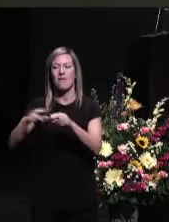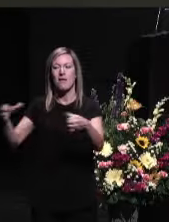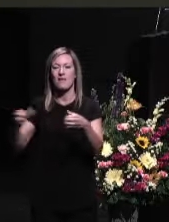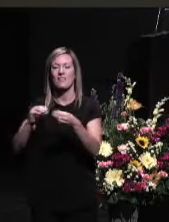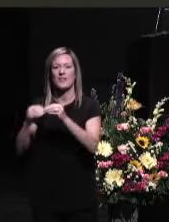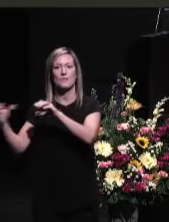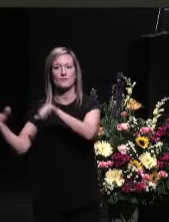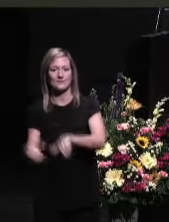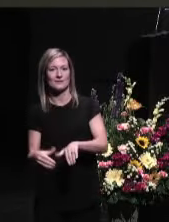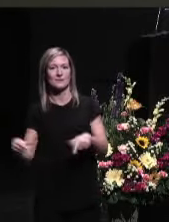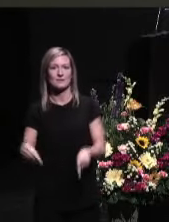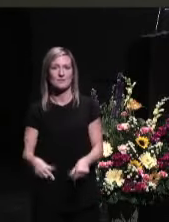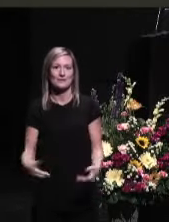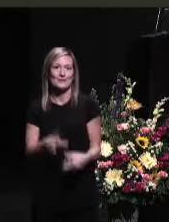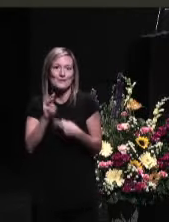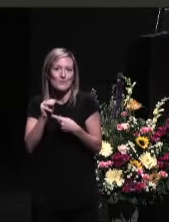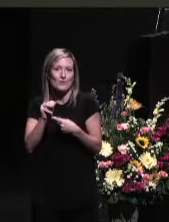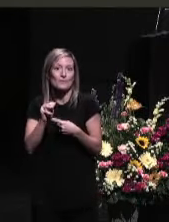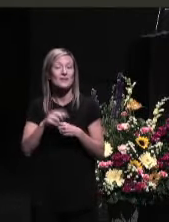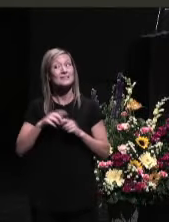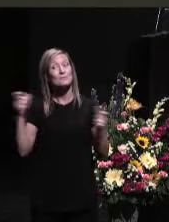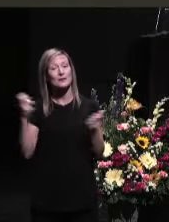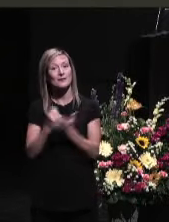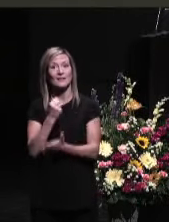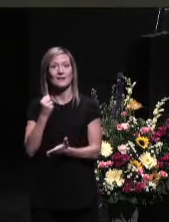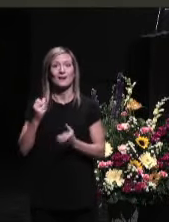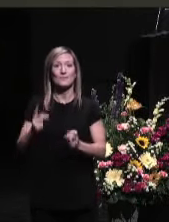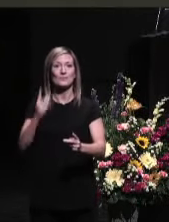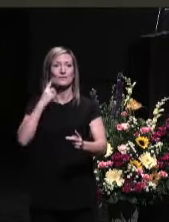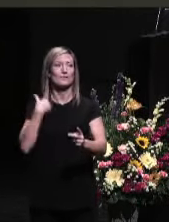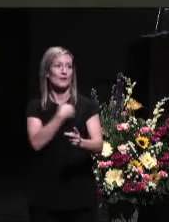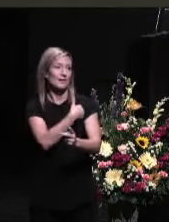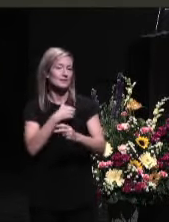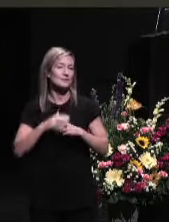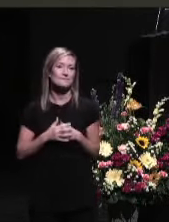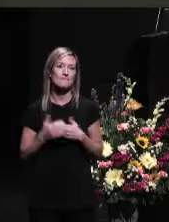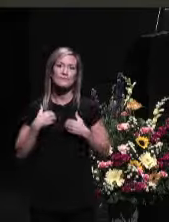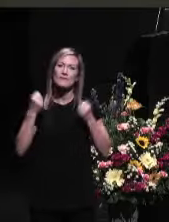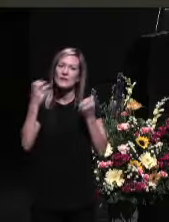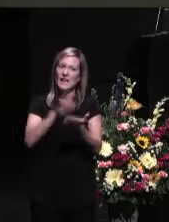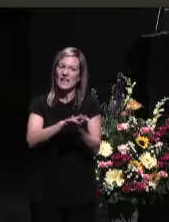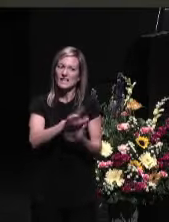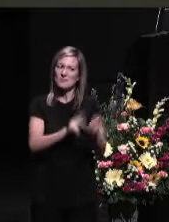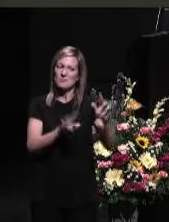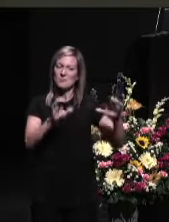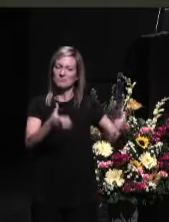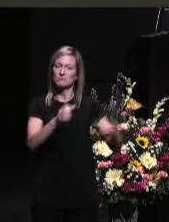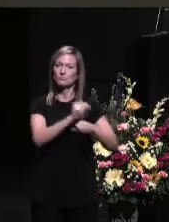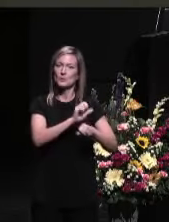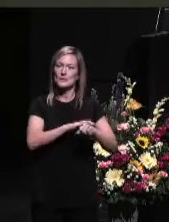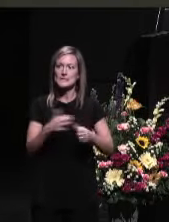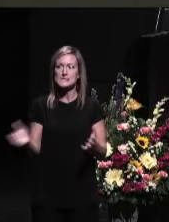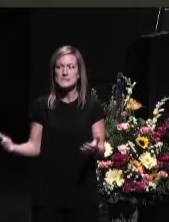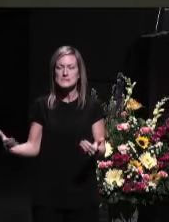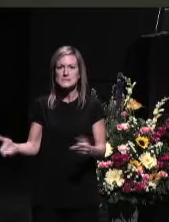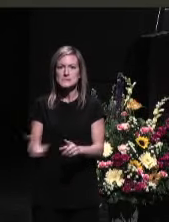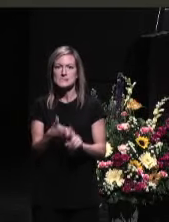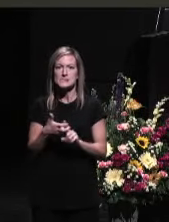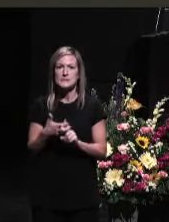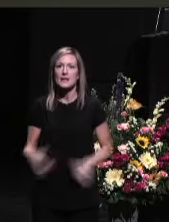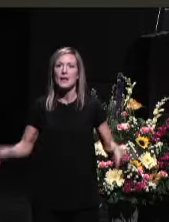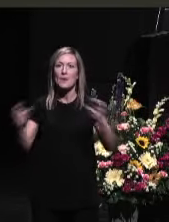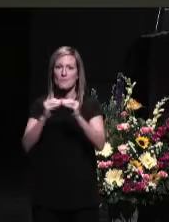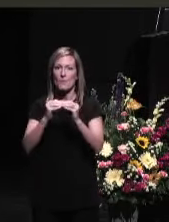even better. So it's a huge opportunity, and we've got a number of academic units that are working on this, and there's a special meeting coming up